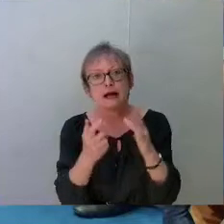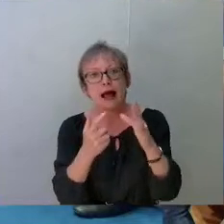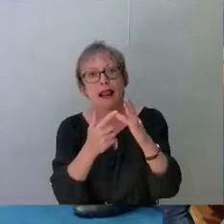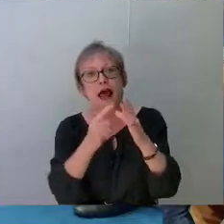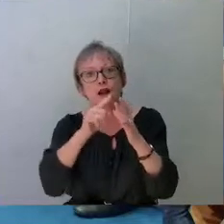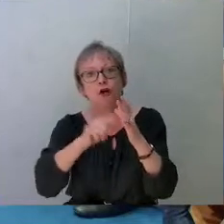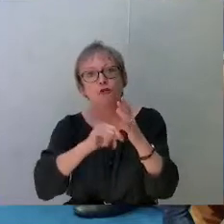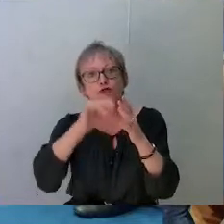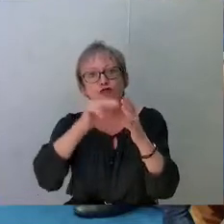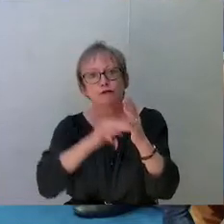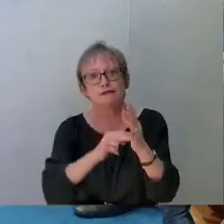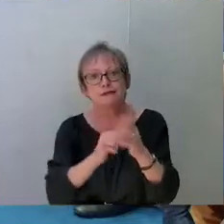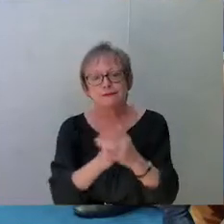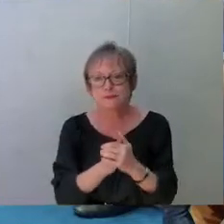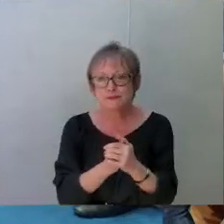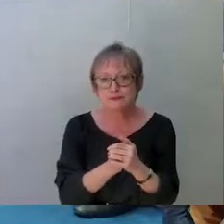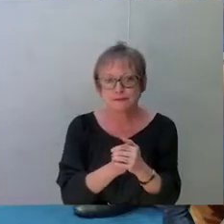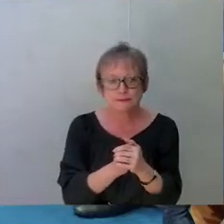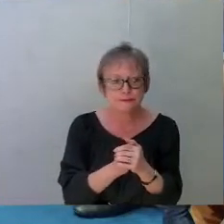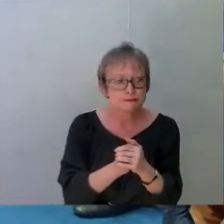Alana Johnson.